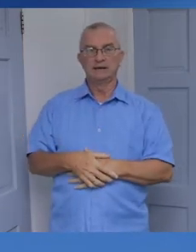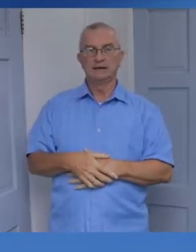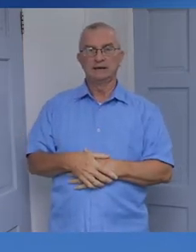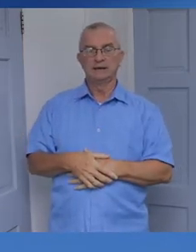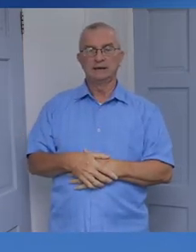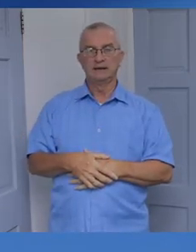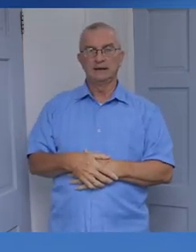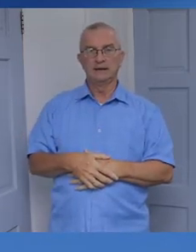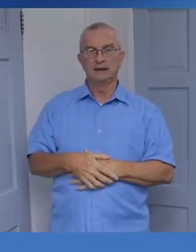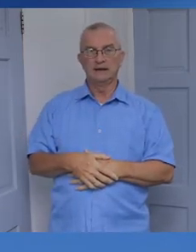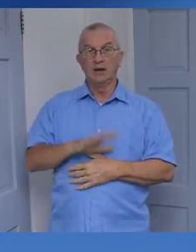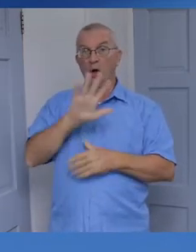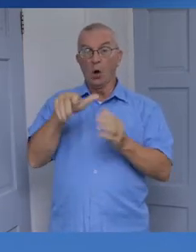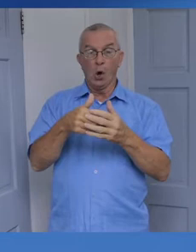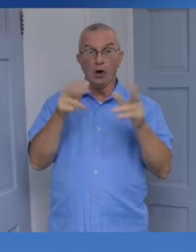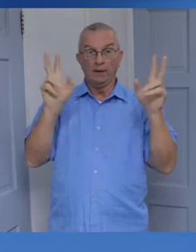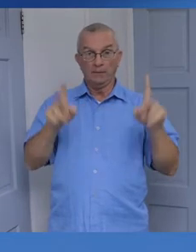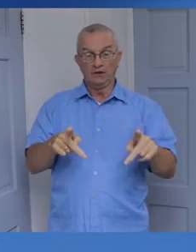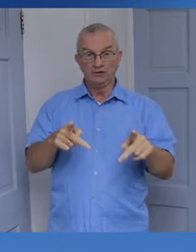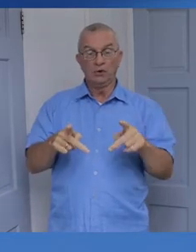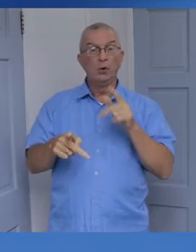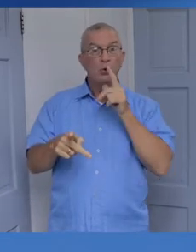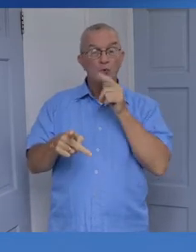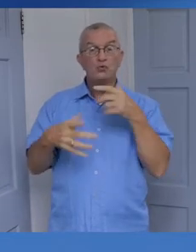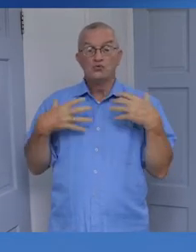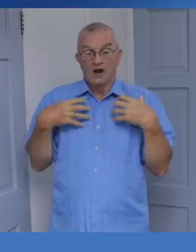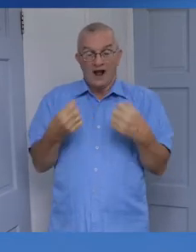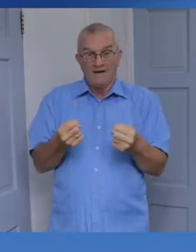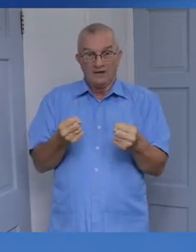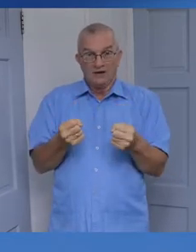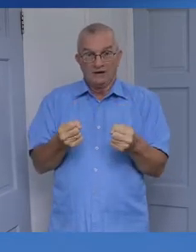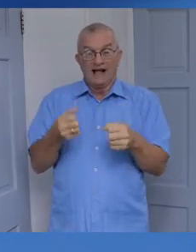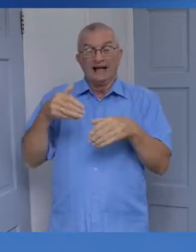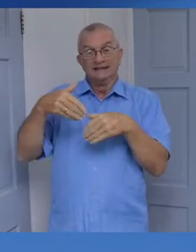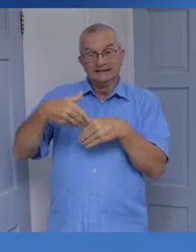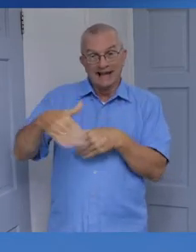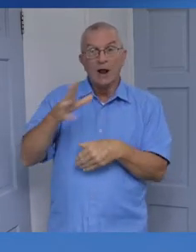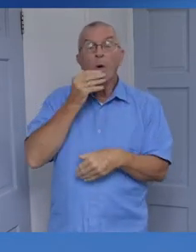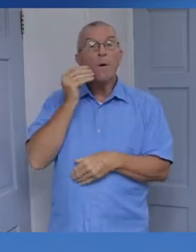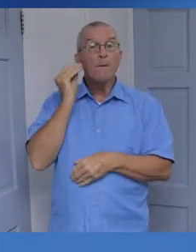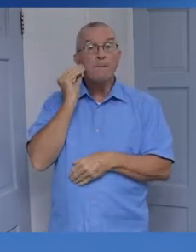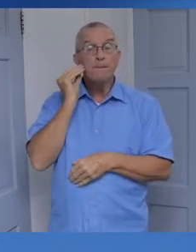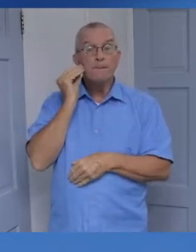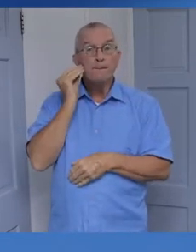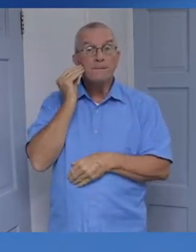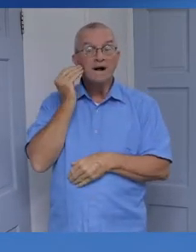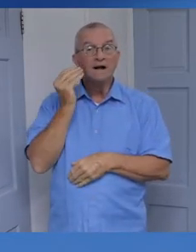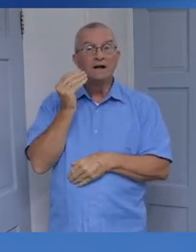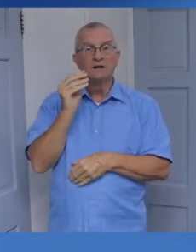who recovered and were discharged from ICU is 3.